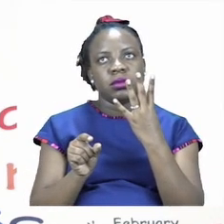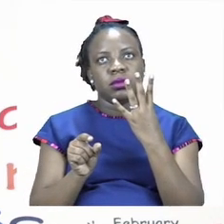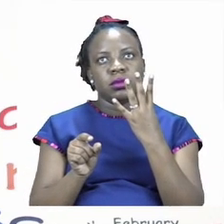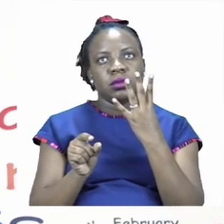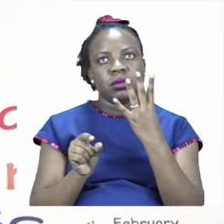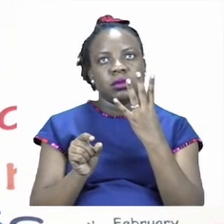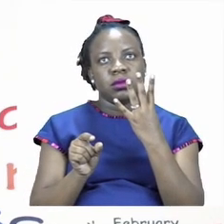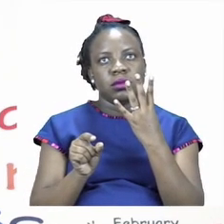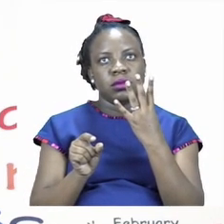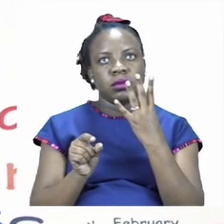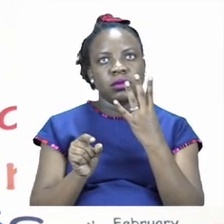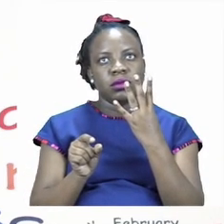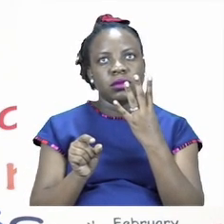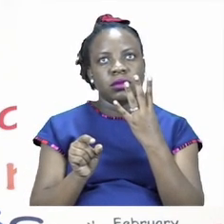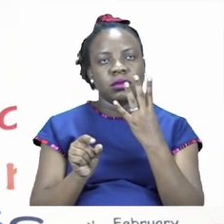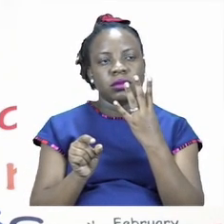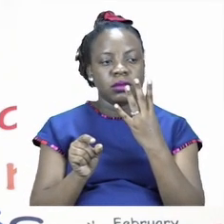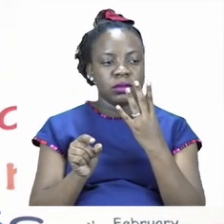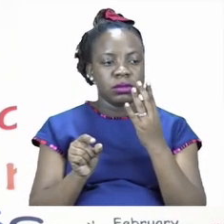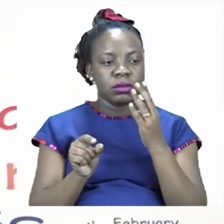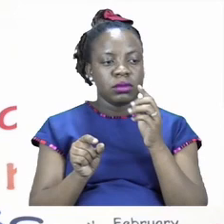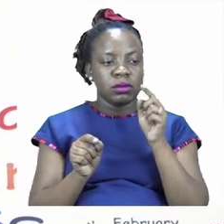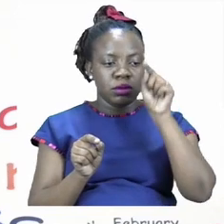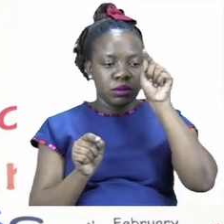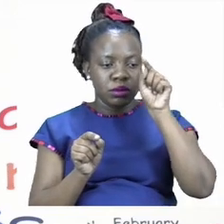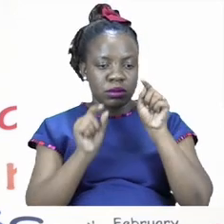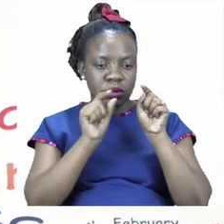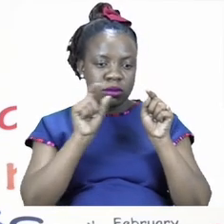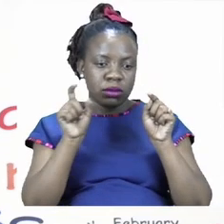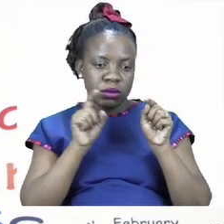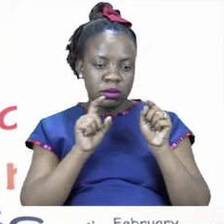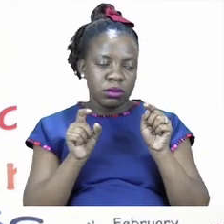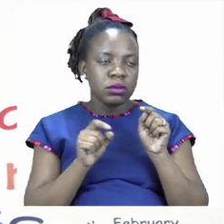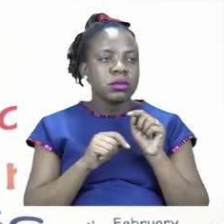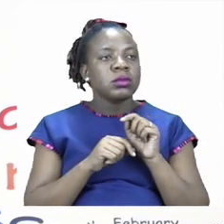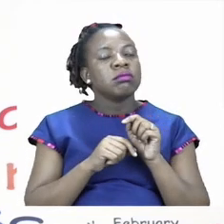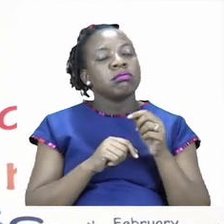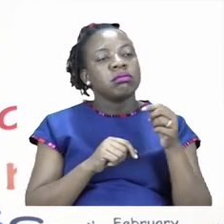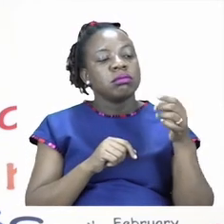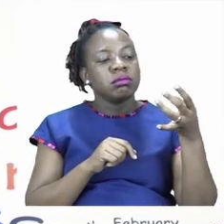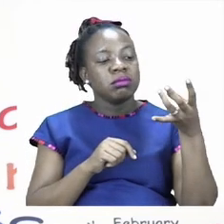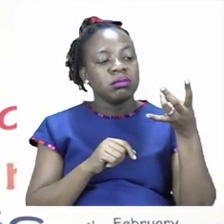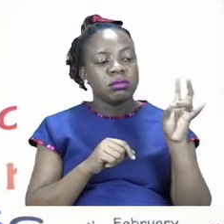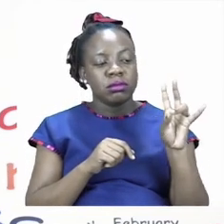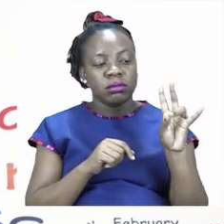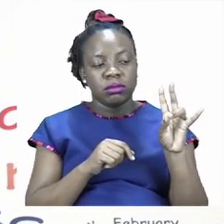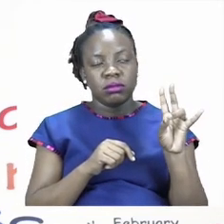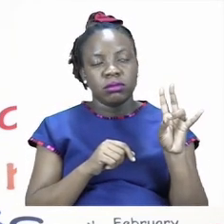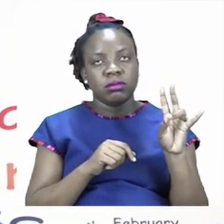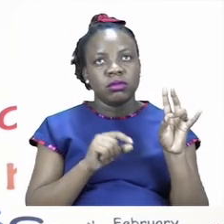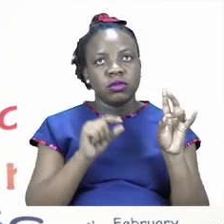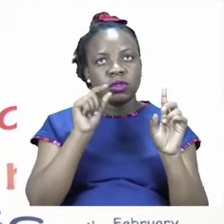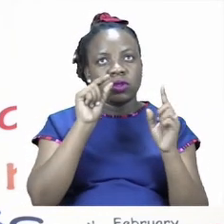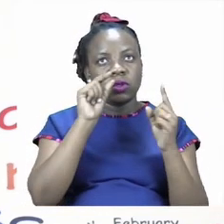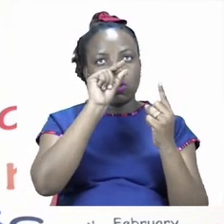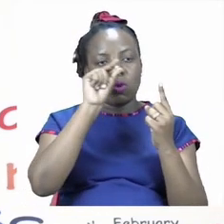our columns, they have given us 7. So that means we need to draw